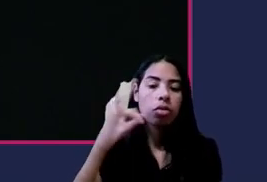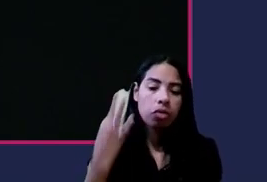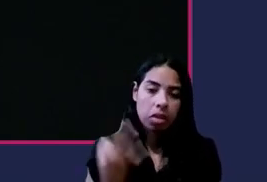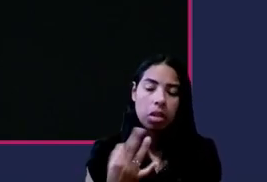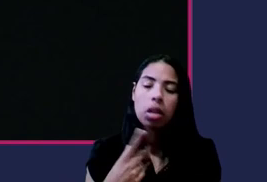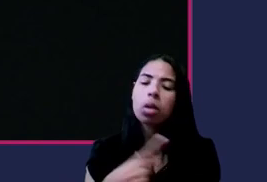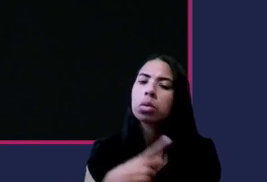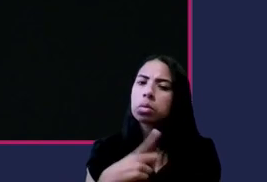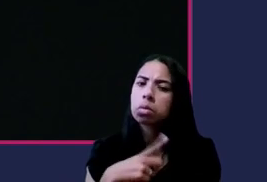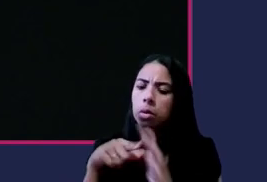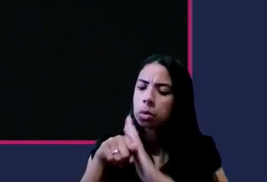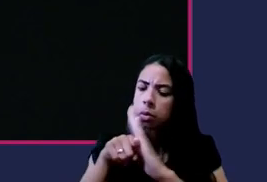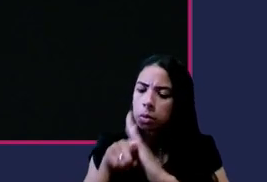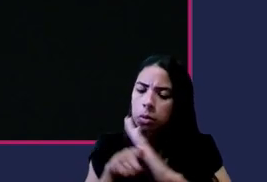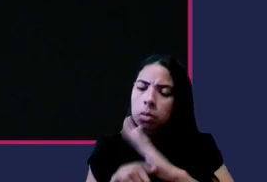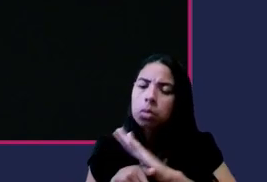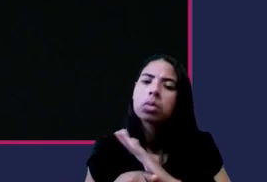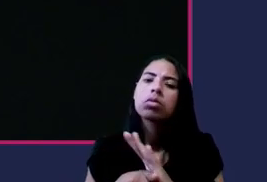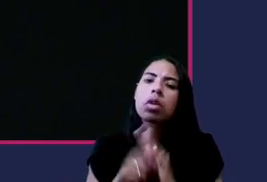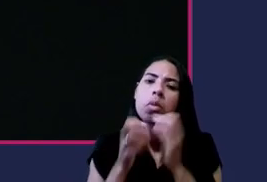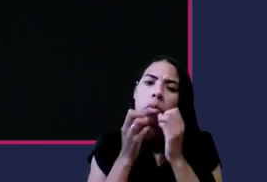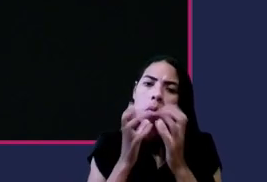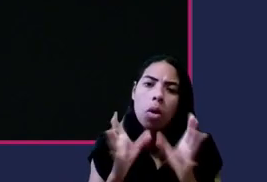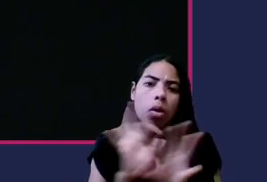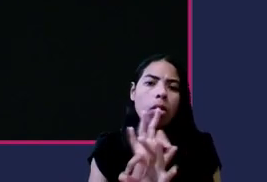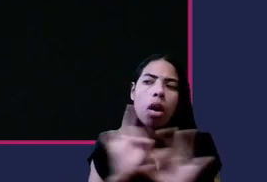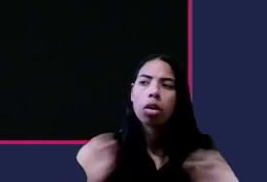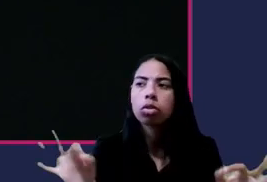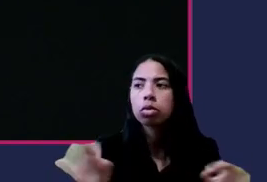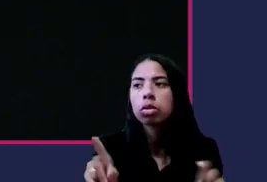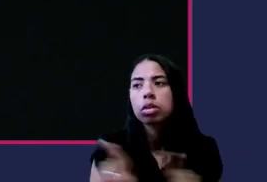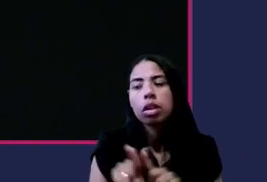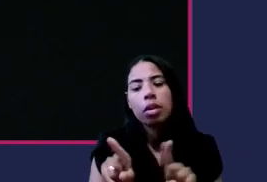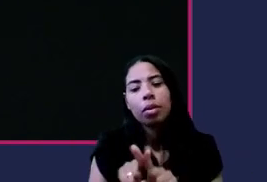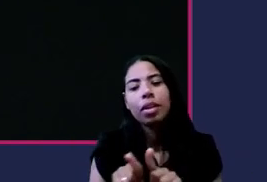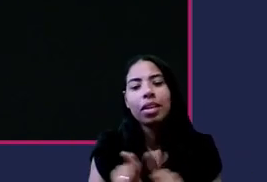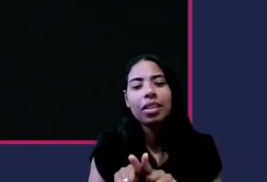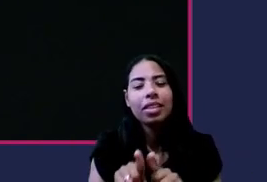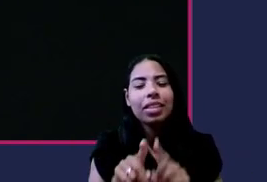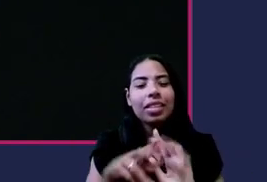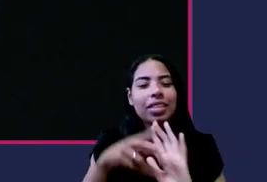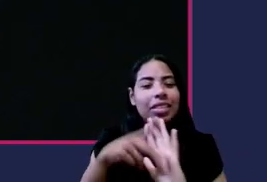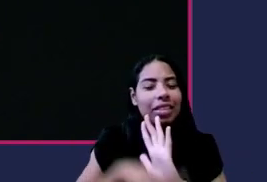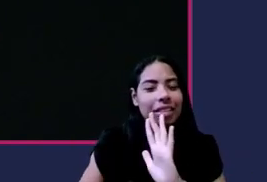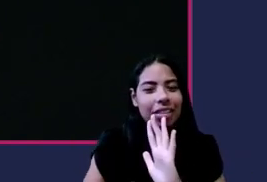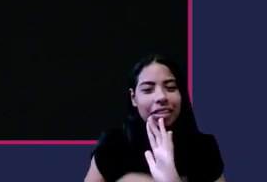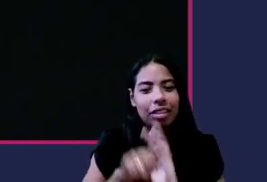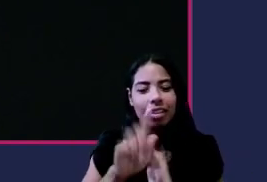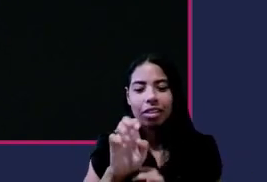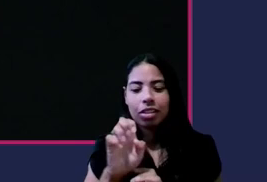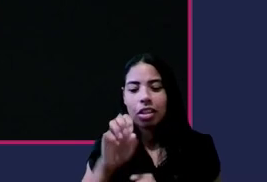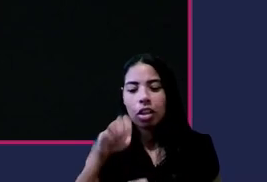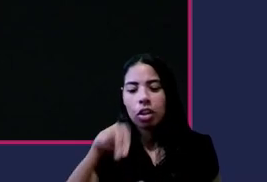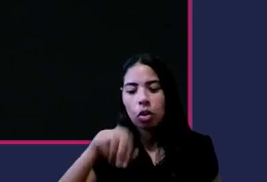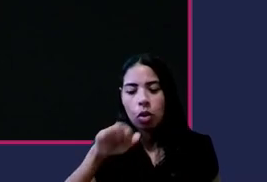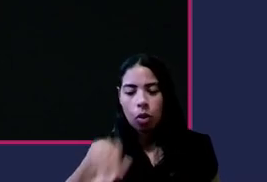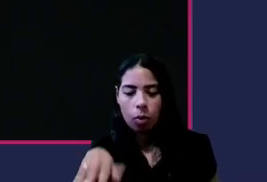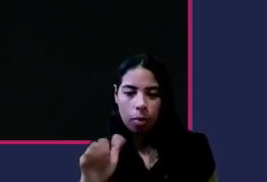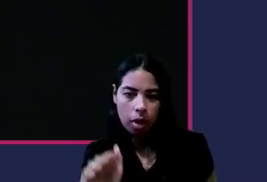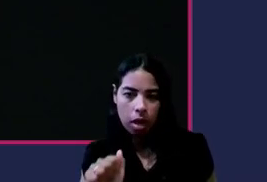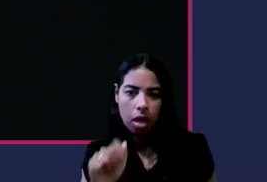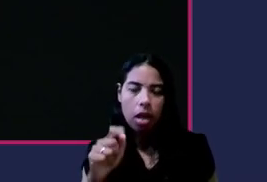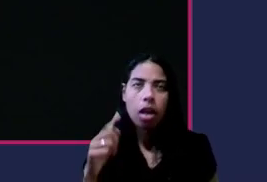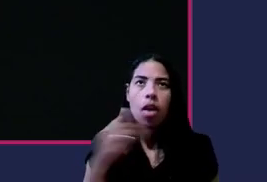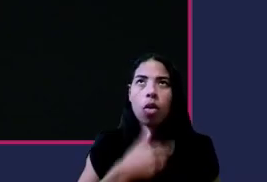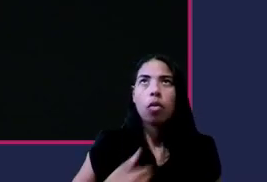and it works inside the Federal University of Goiás, and they're very involved with that. The genome project, which came from